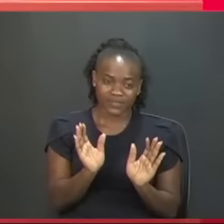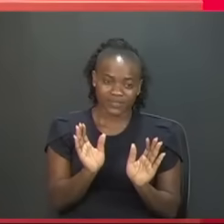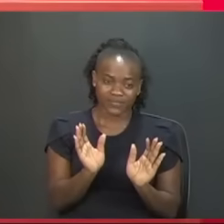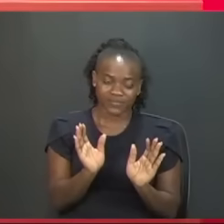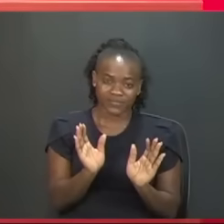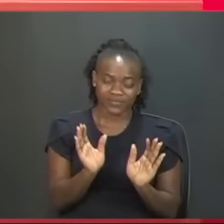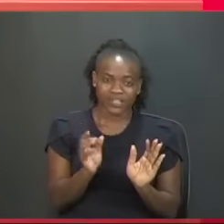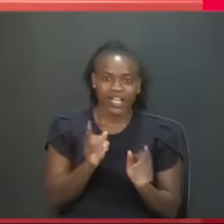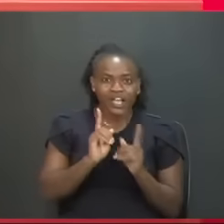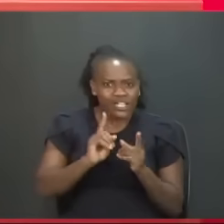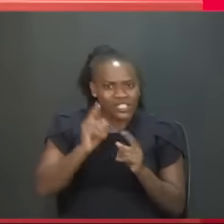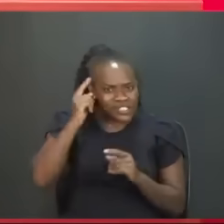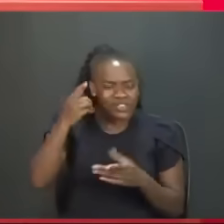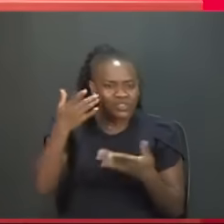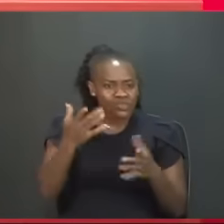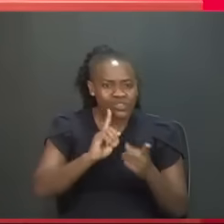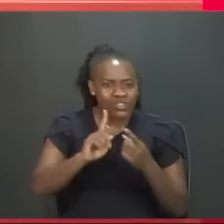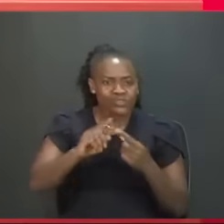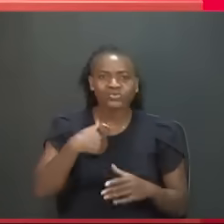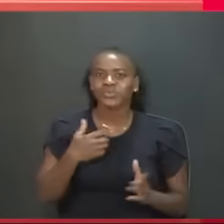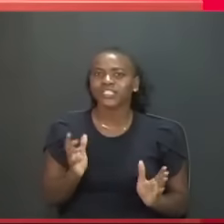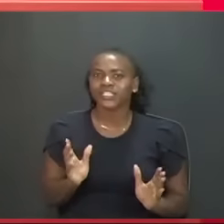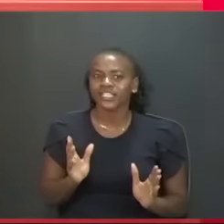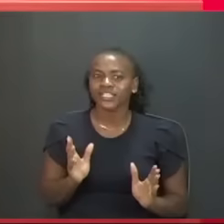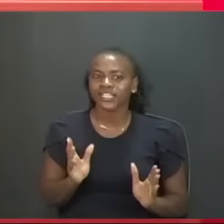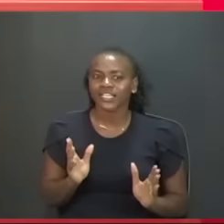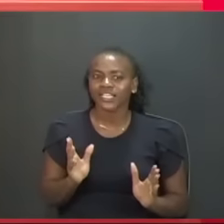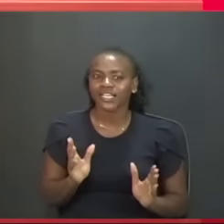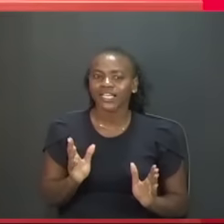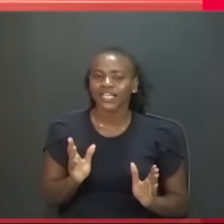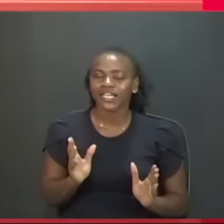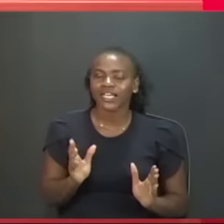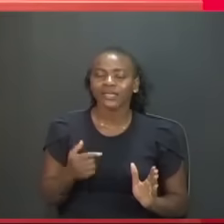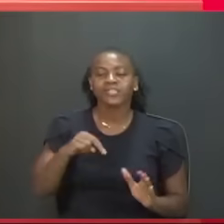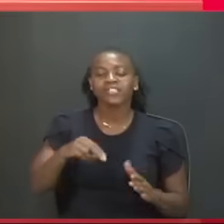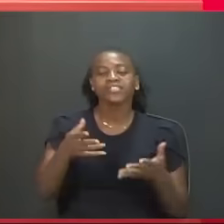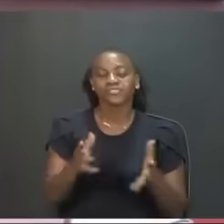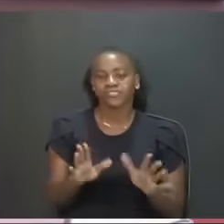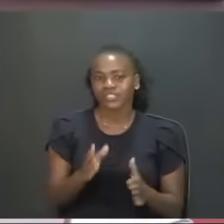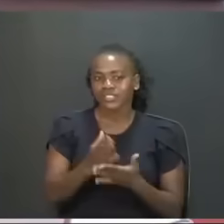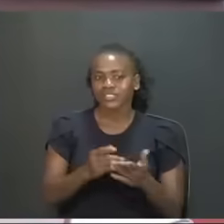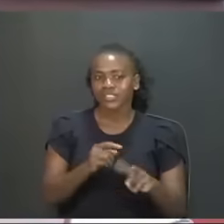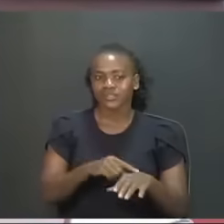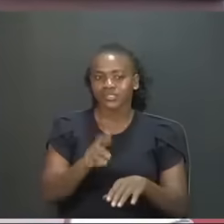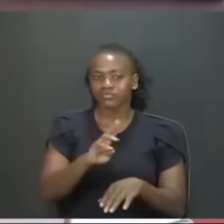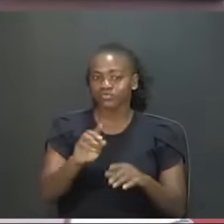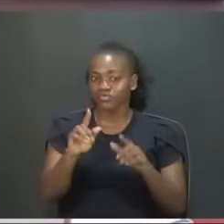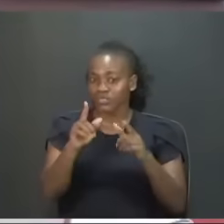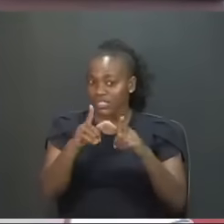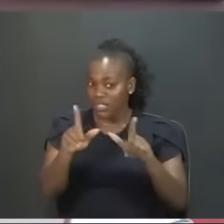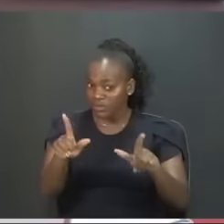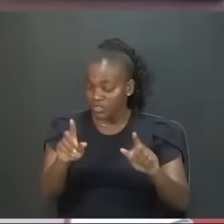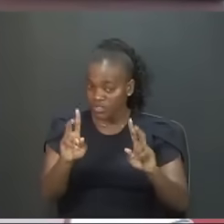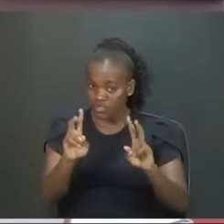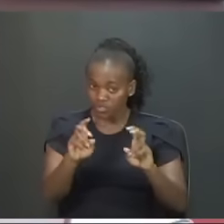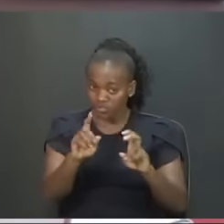Mr. Speaker, I need to finish respectfully. He uses certain language. The matter you referred